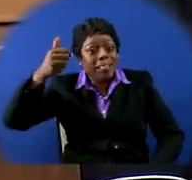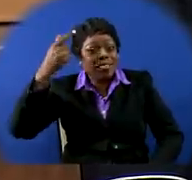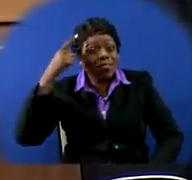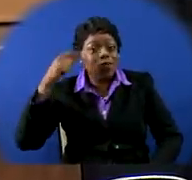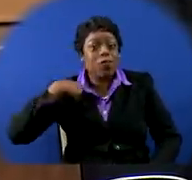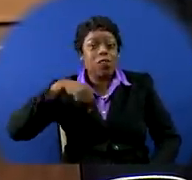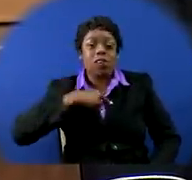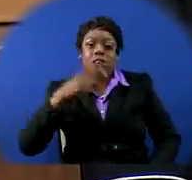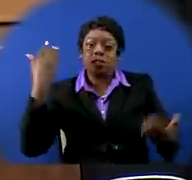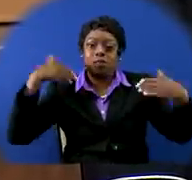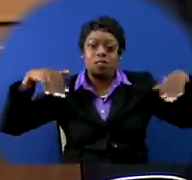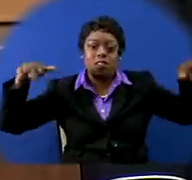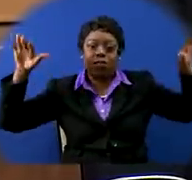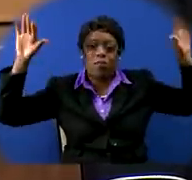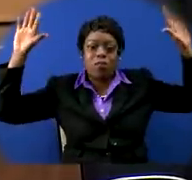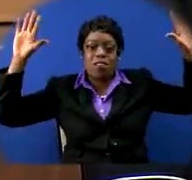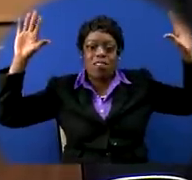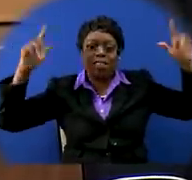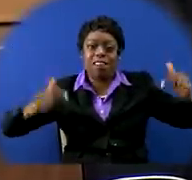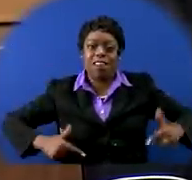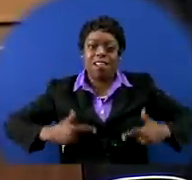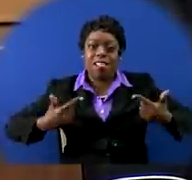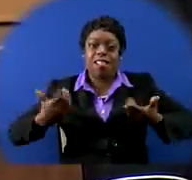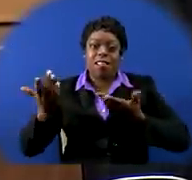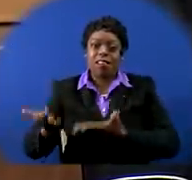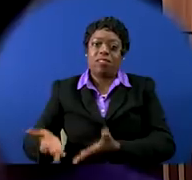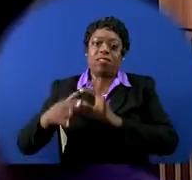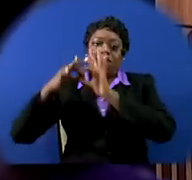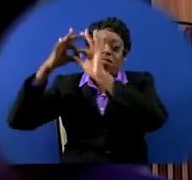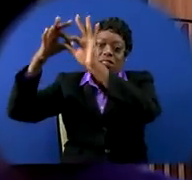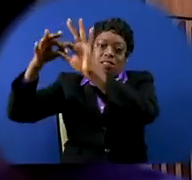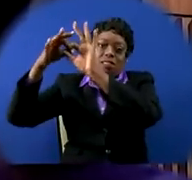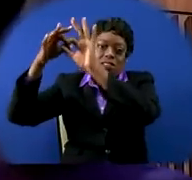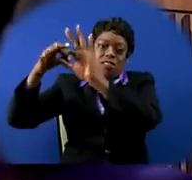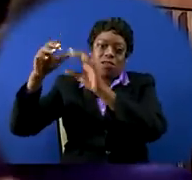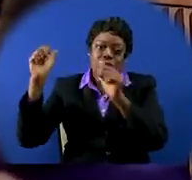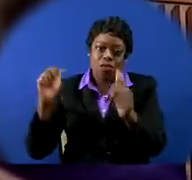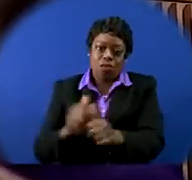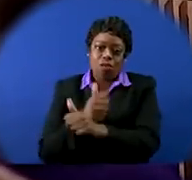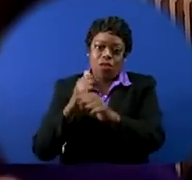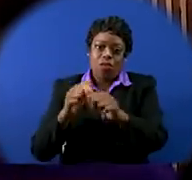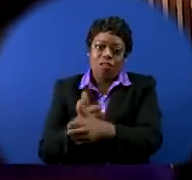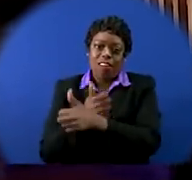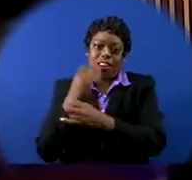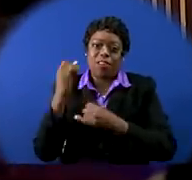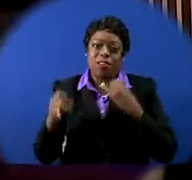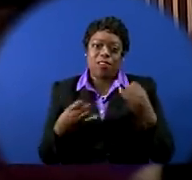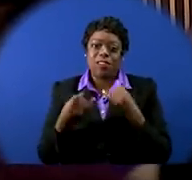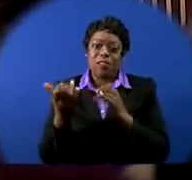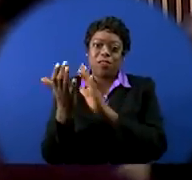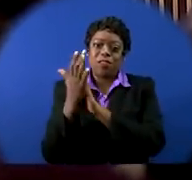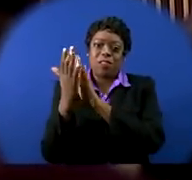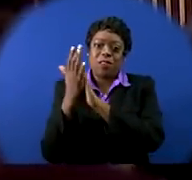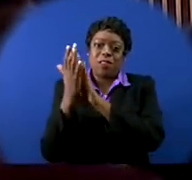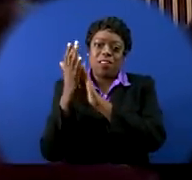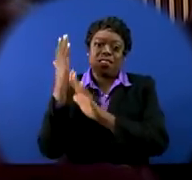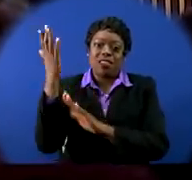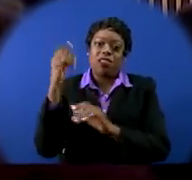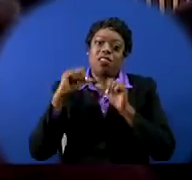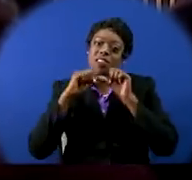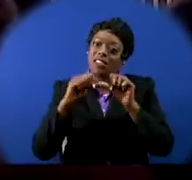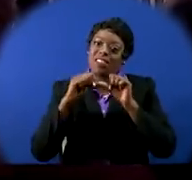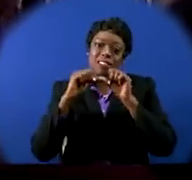lives in your hands. And we're going to follow you and joyfully praise you as you continue to show us miracle after